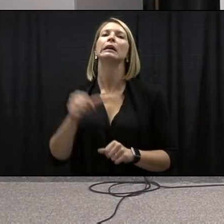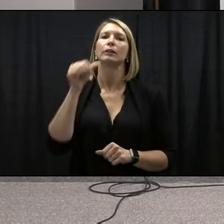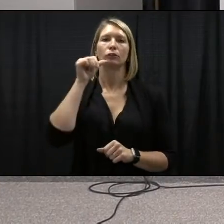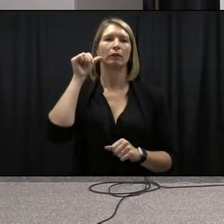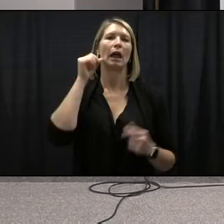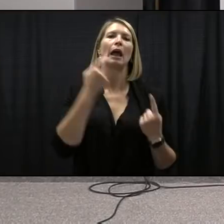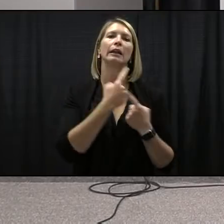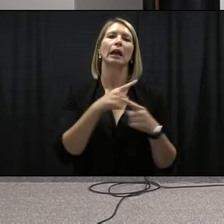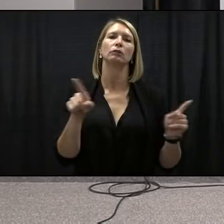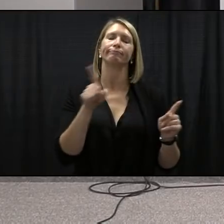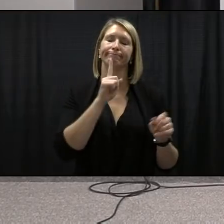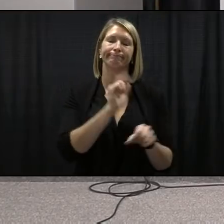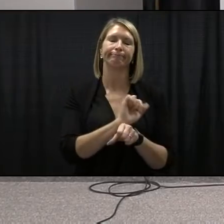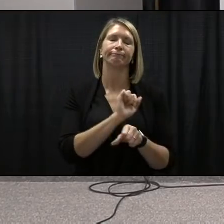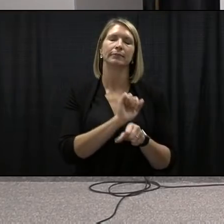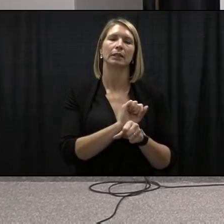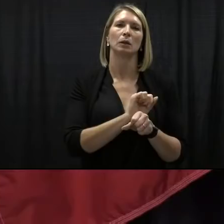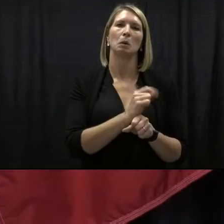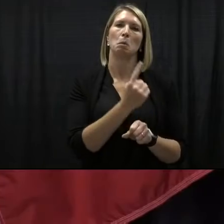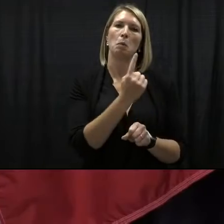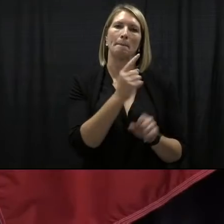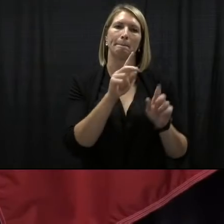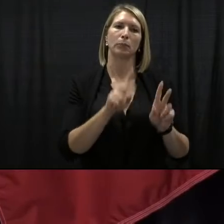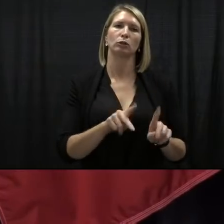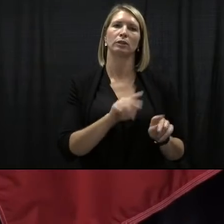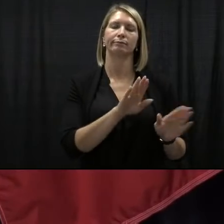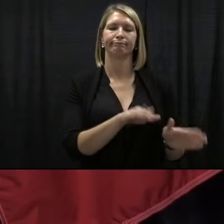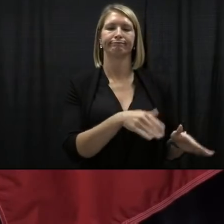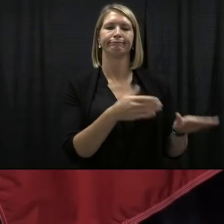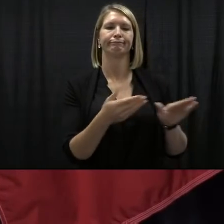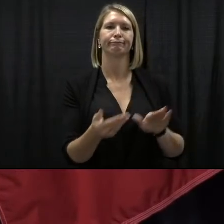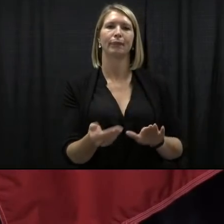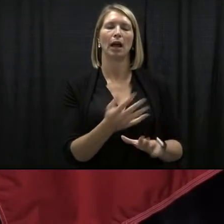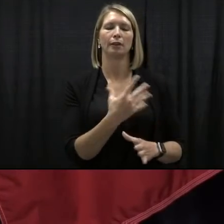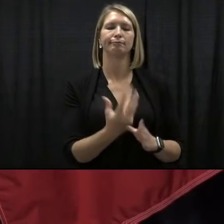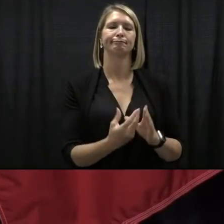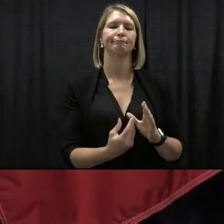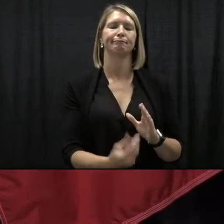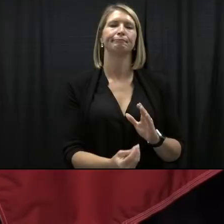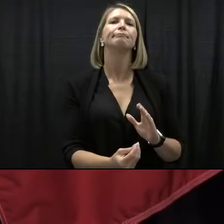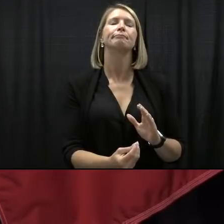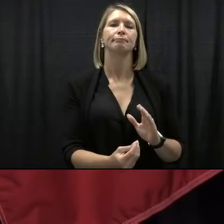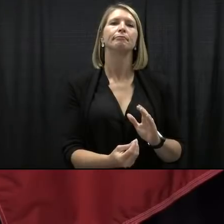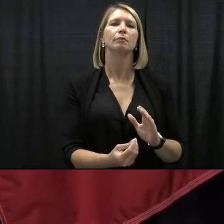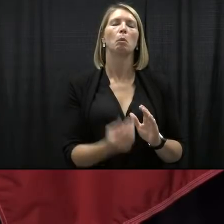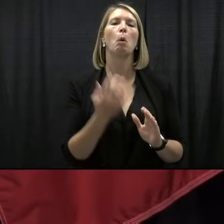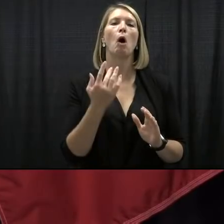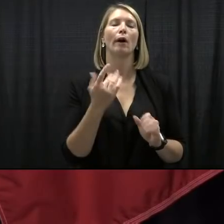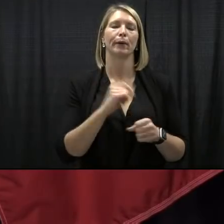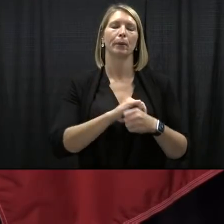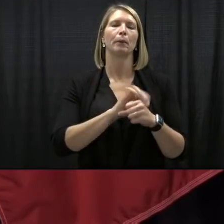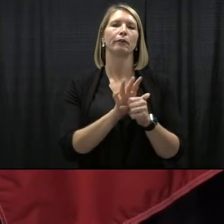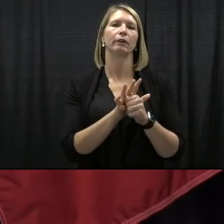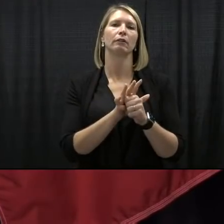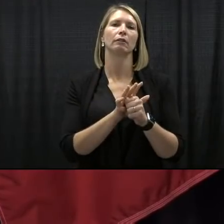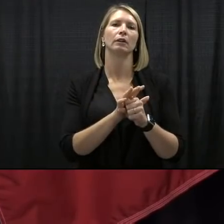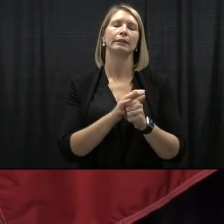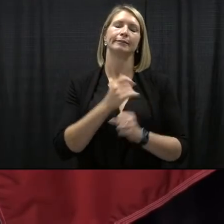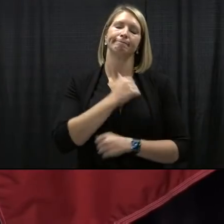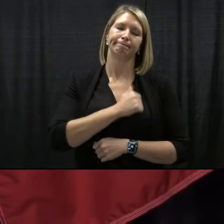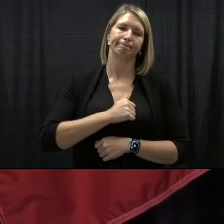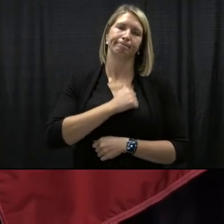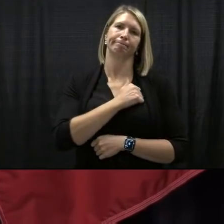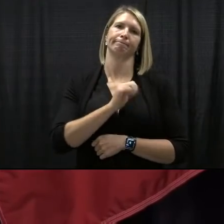to COVID-19 in our province. I would like to add also my condolences to the family and friends of the individual who passed